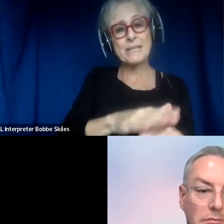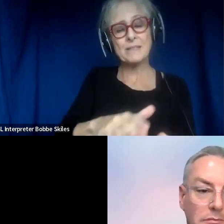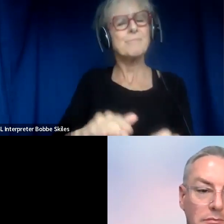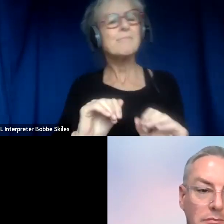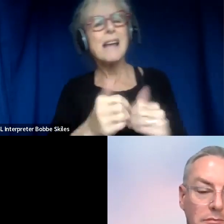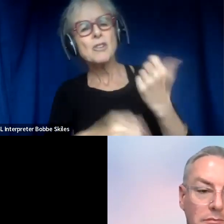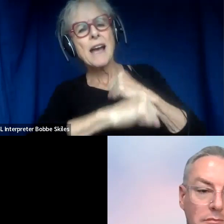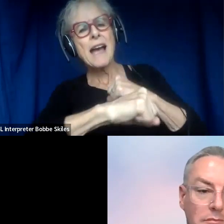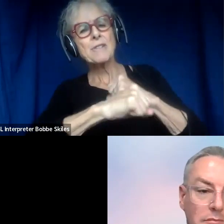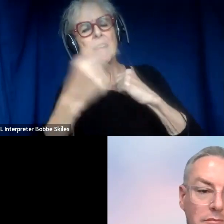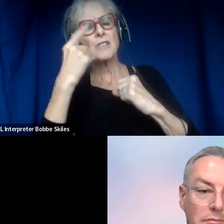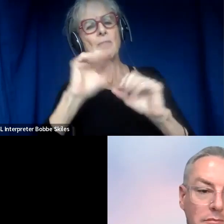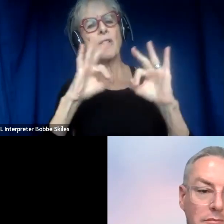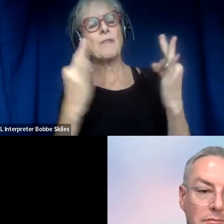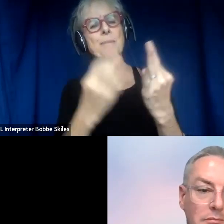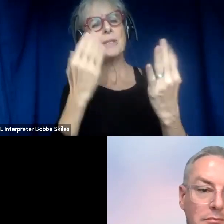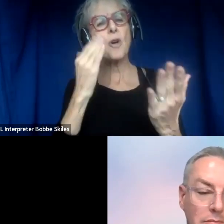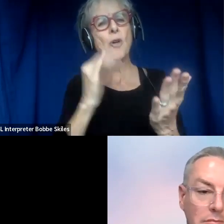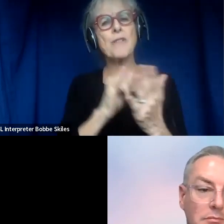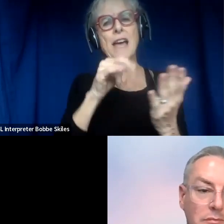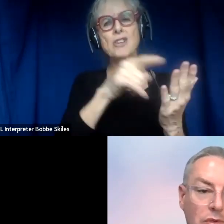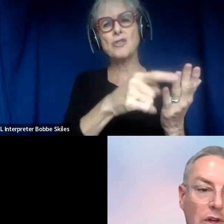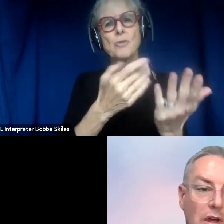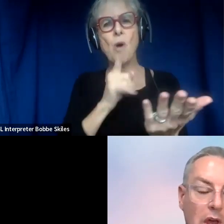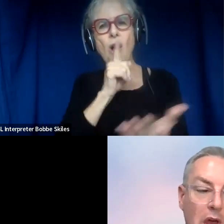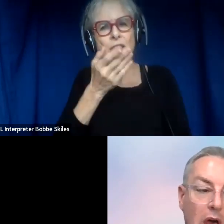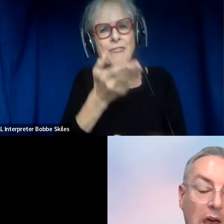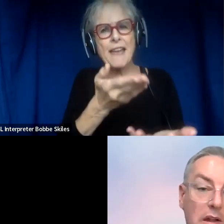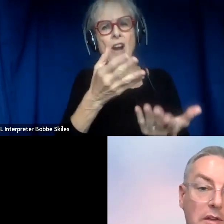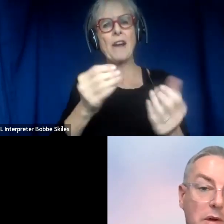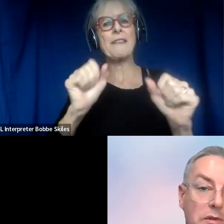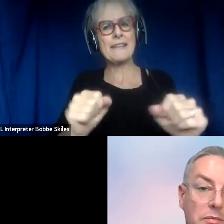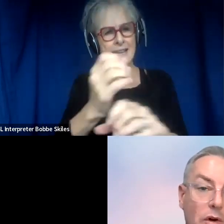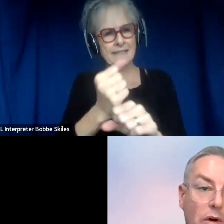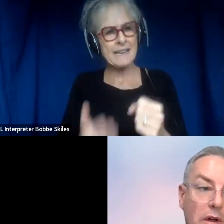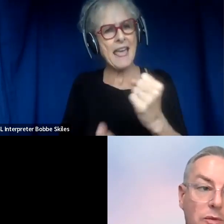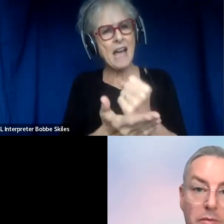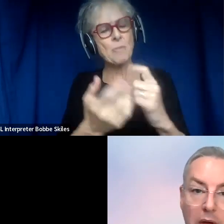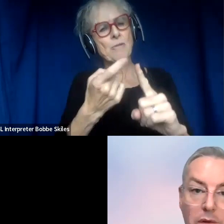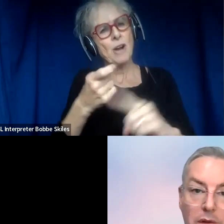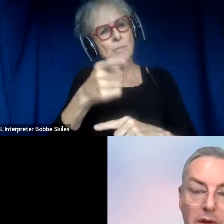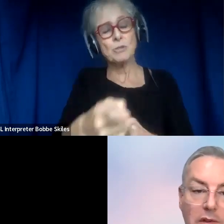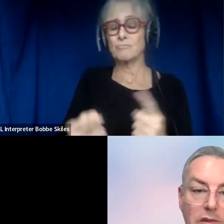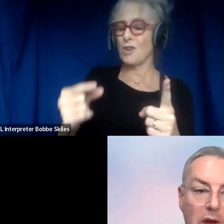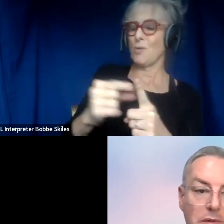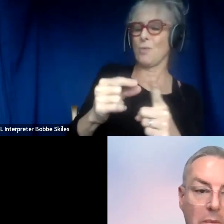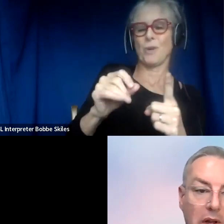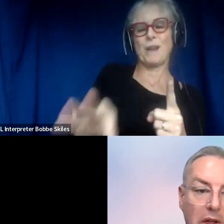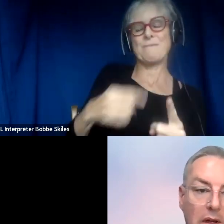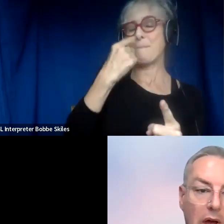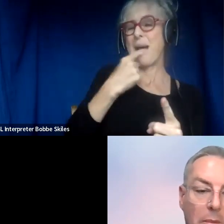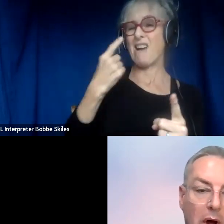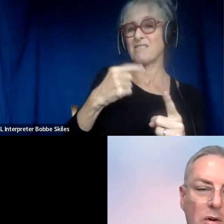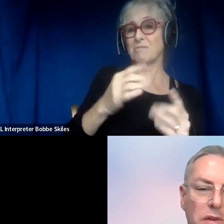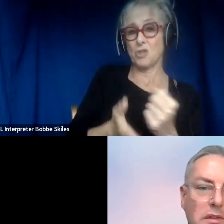advertise for families to know that you exist and that this help is available? I got it. It's word of mouth. It's you help